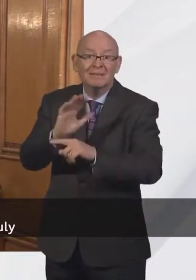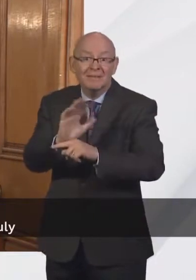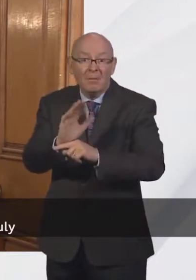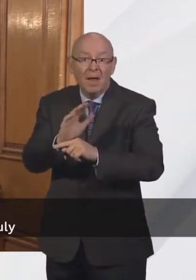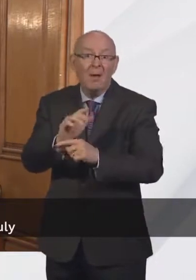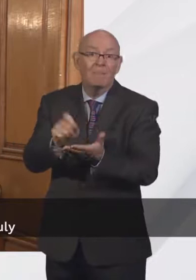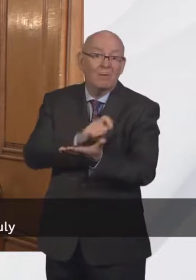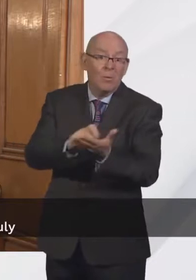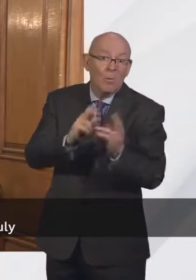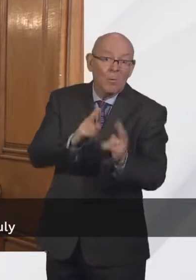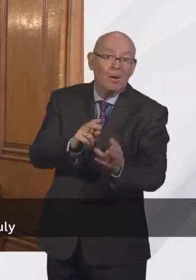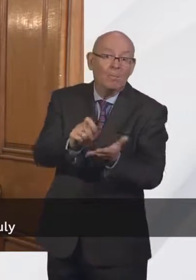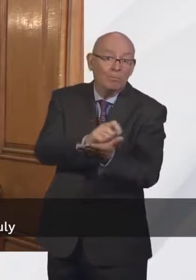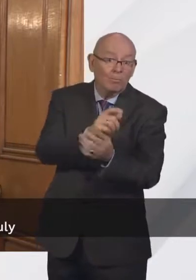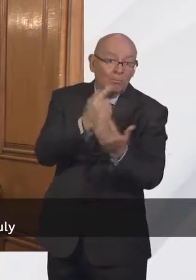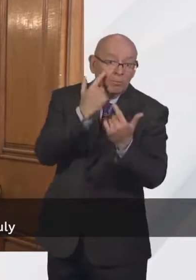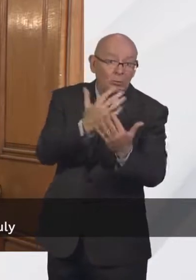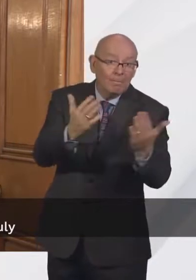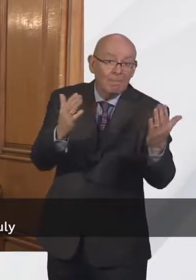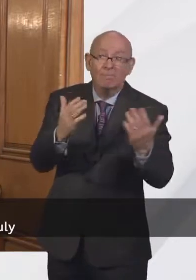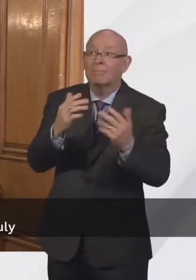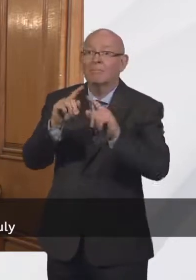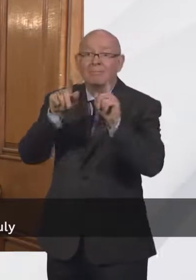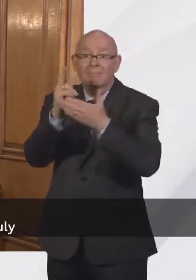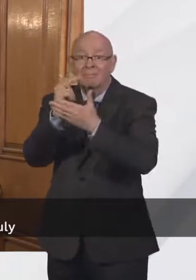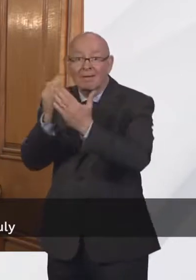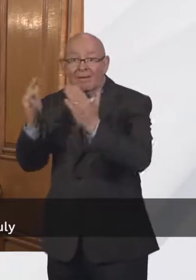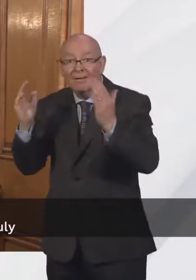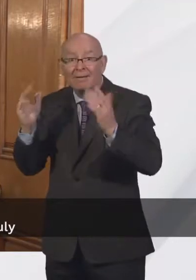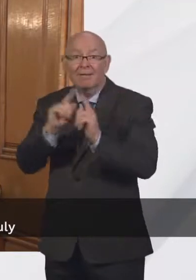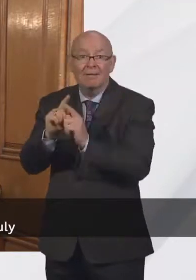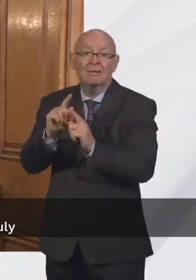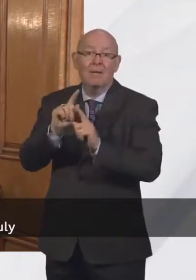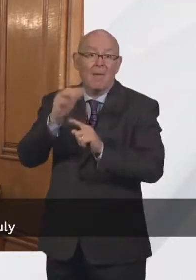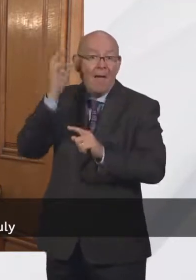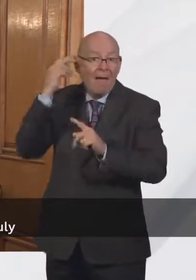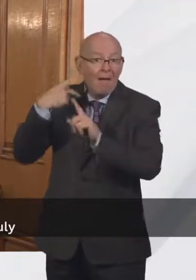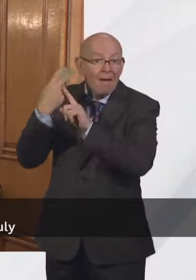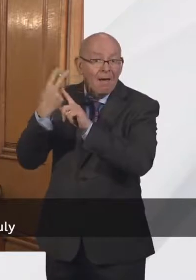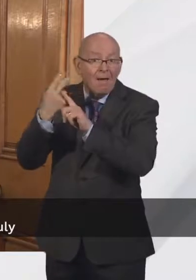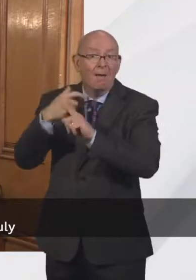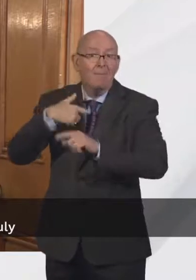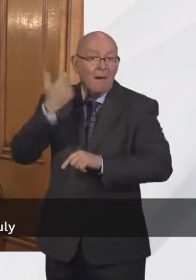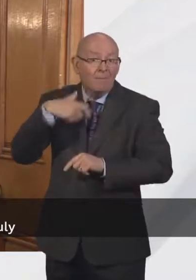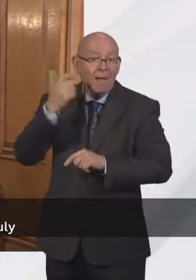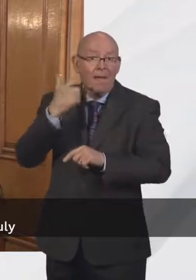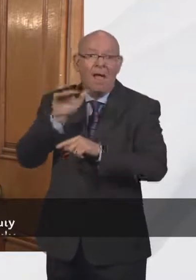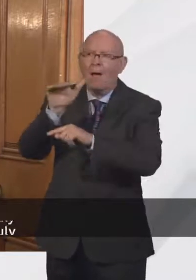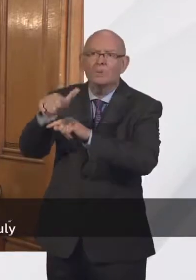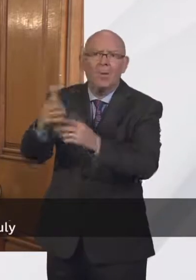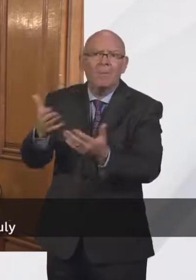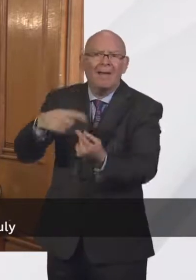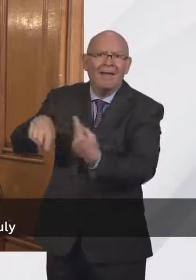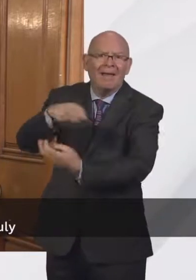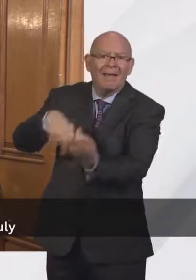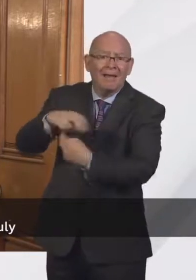in knowing they will be able to open their doors once again in just a couple of weeks' time. And of course, it goes without saying they